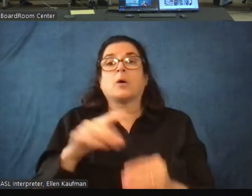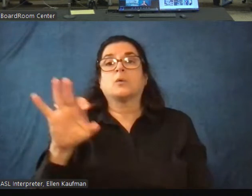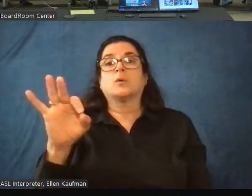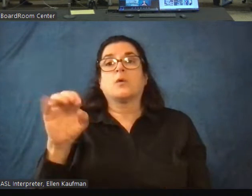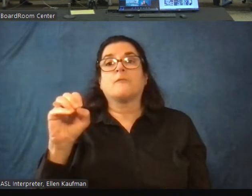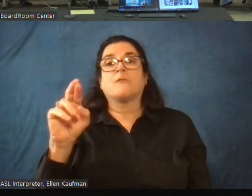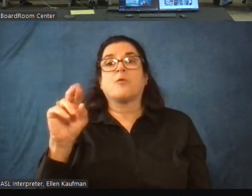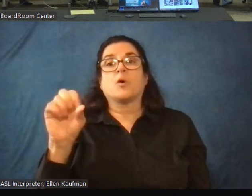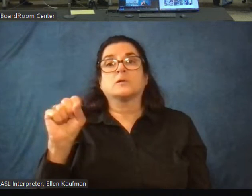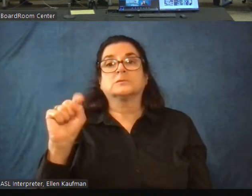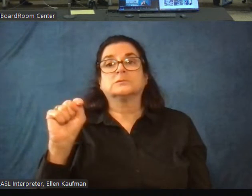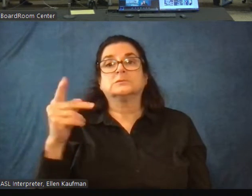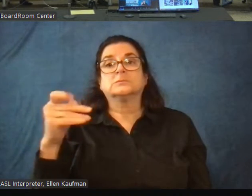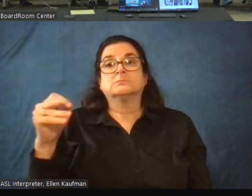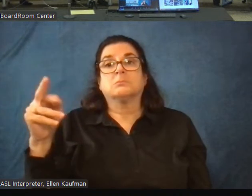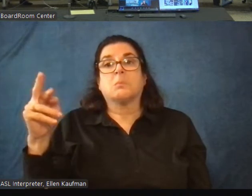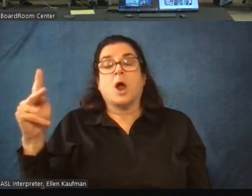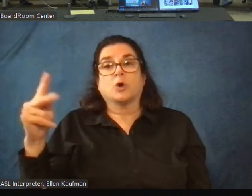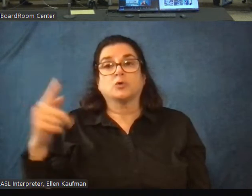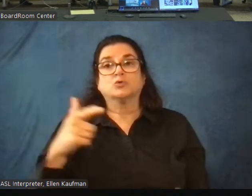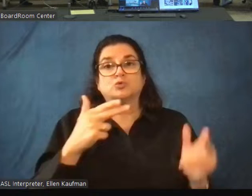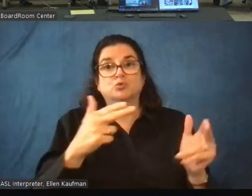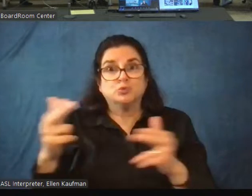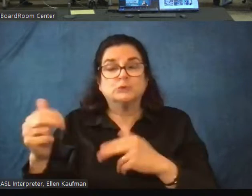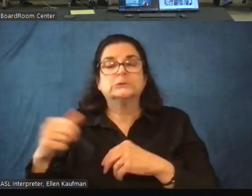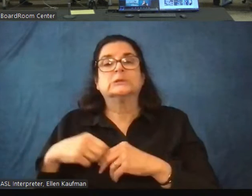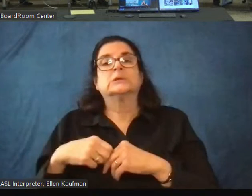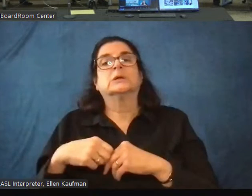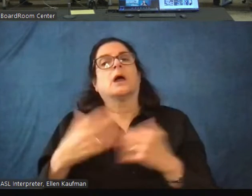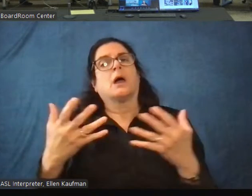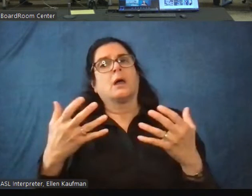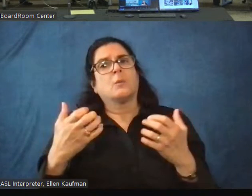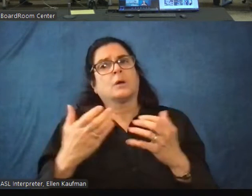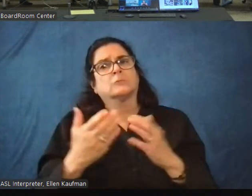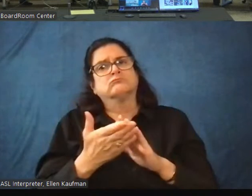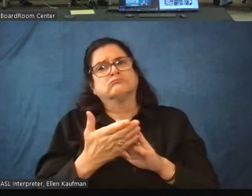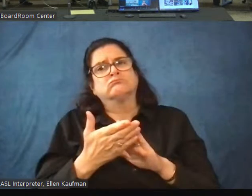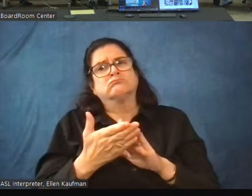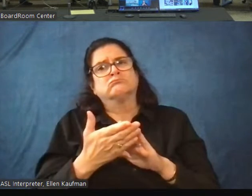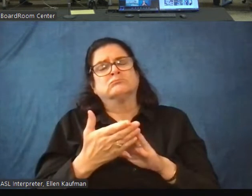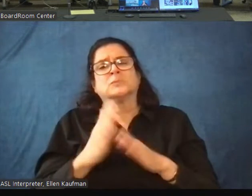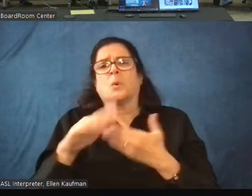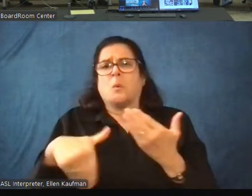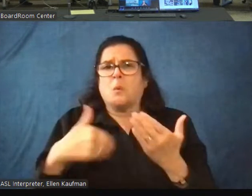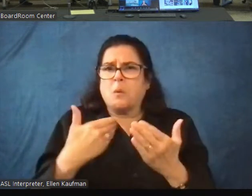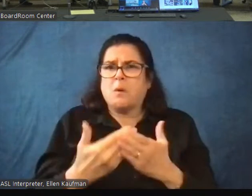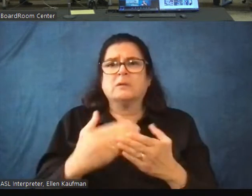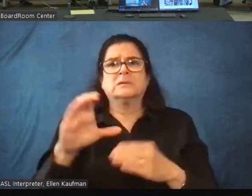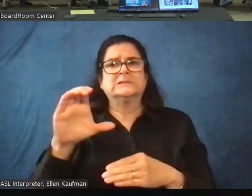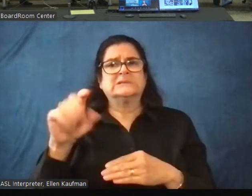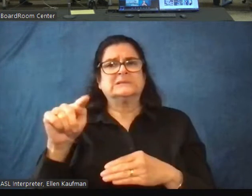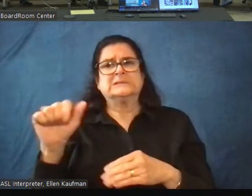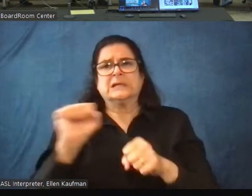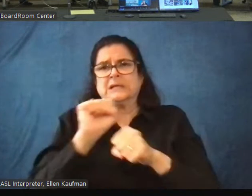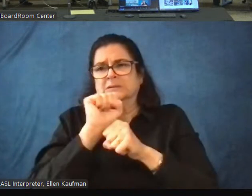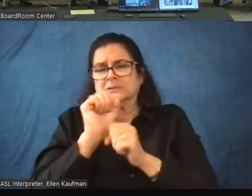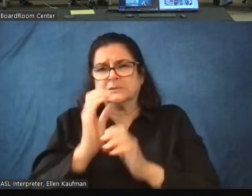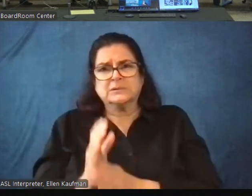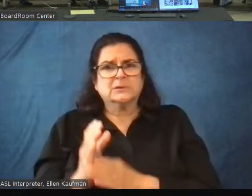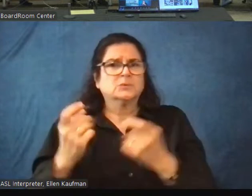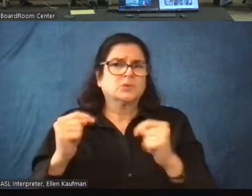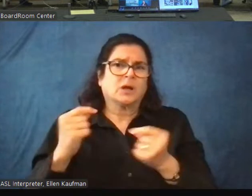to acknowledge every CTA employee who worked so tirelessly in a variety of ways to assist the